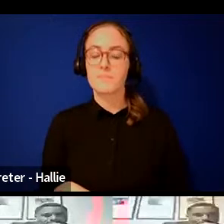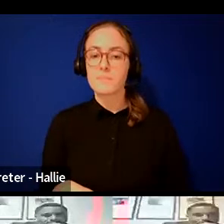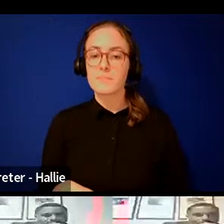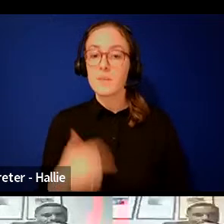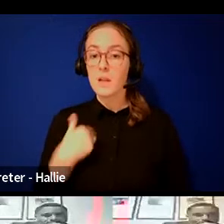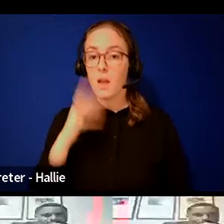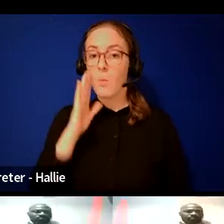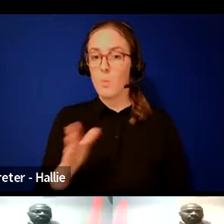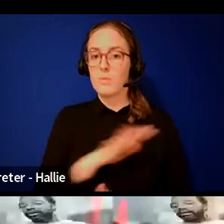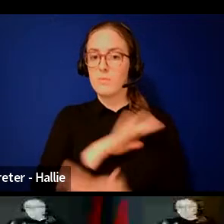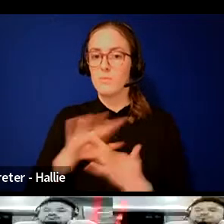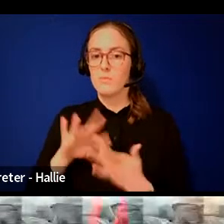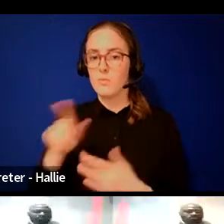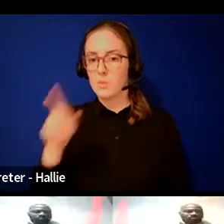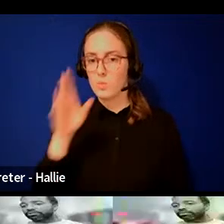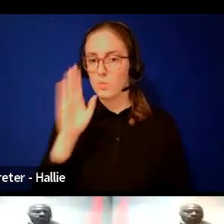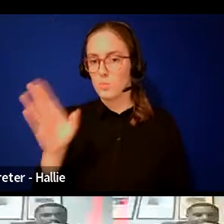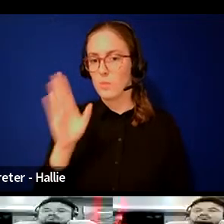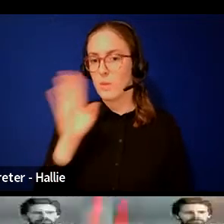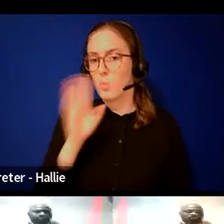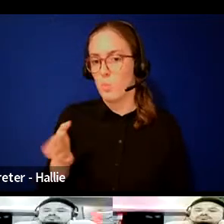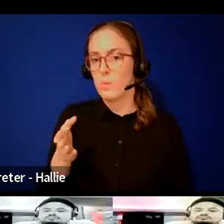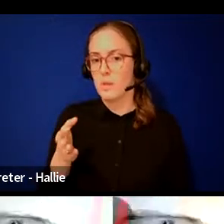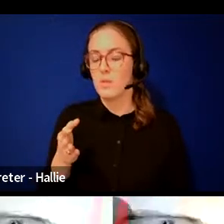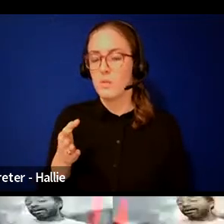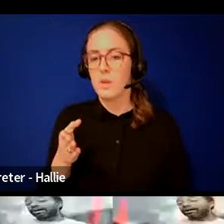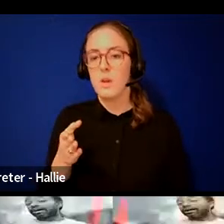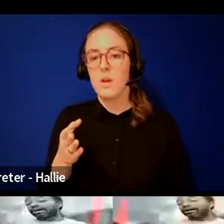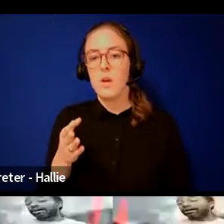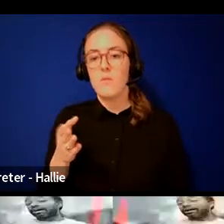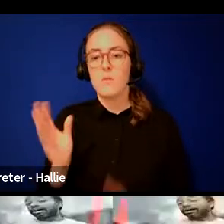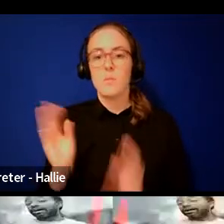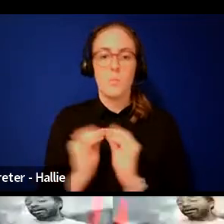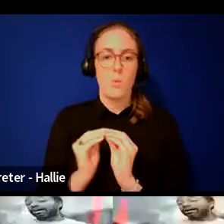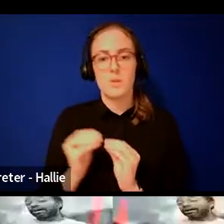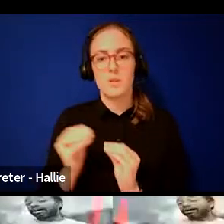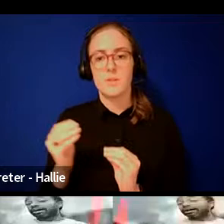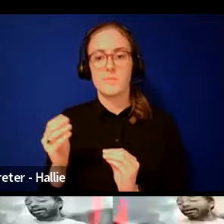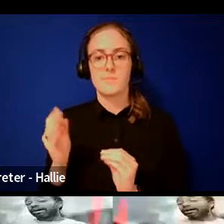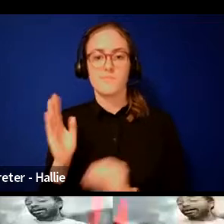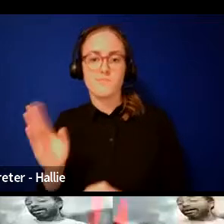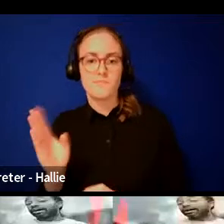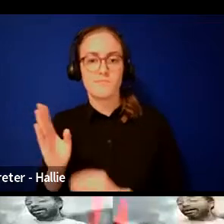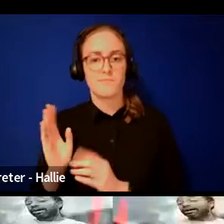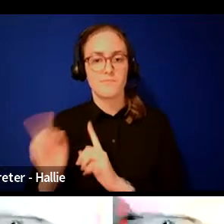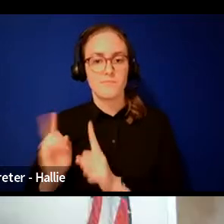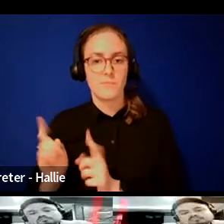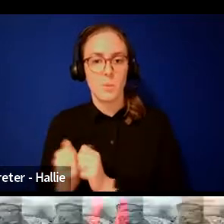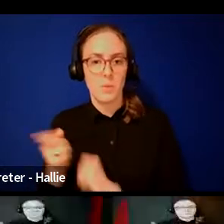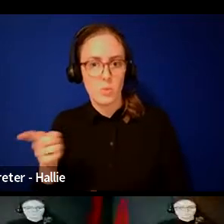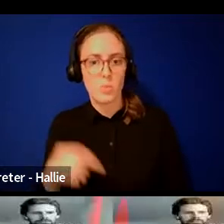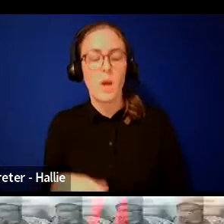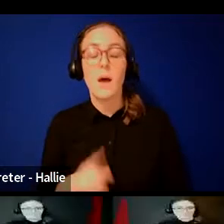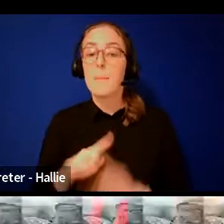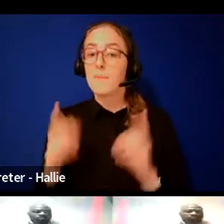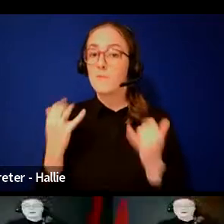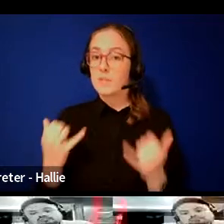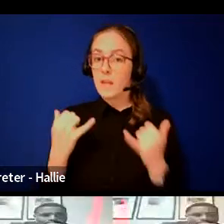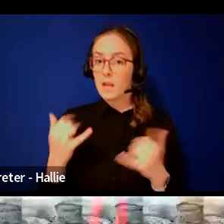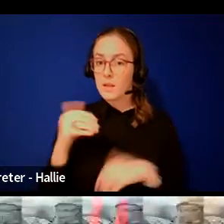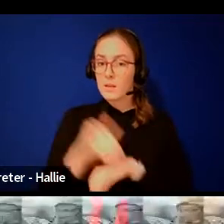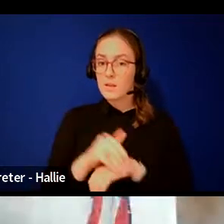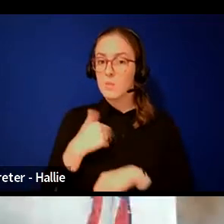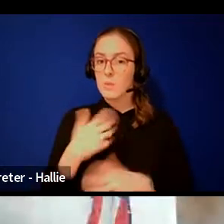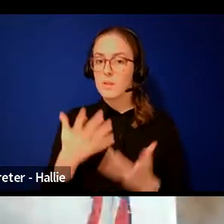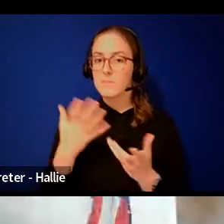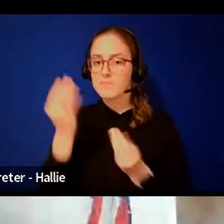will be reaching out to you directly for some outside conversation that I'd like to have with you. But for tonight, I just want to say thank